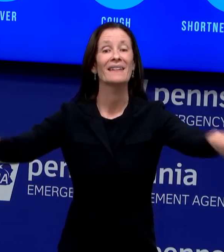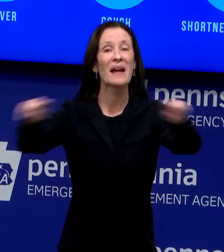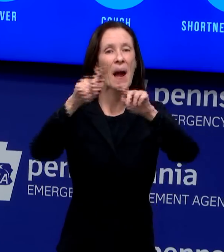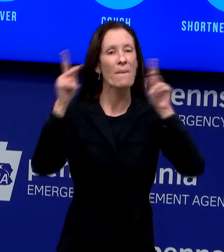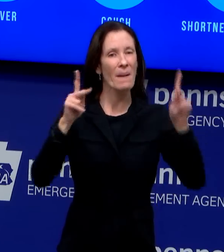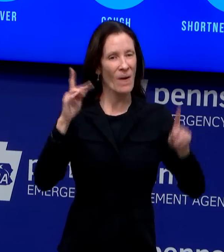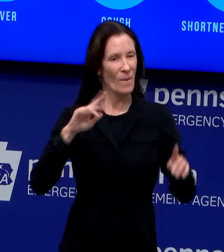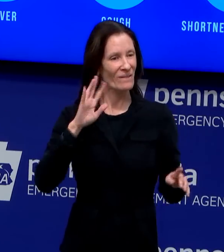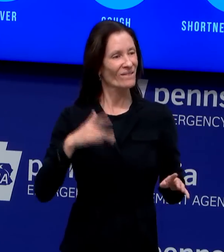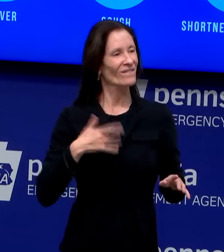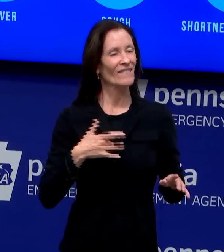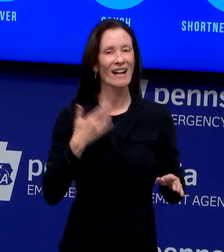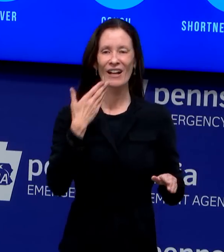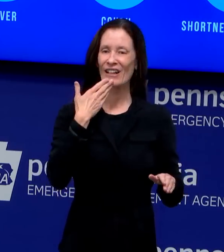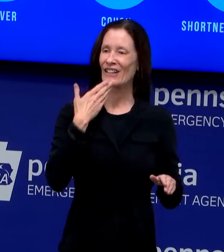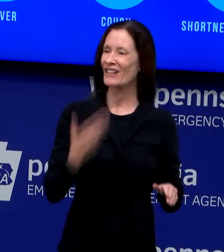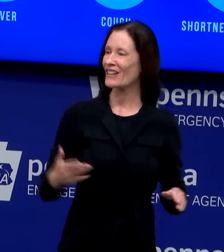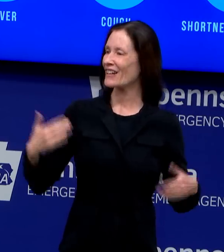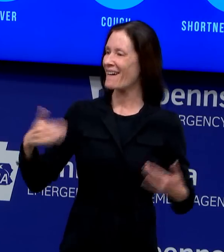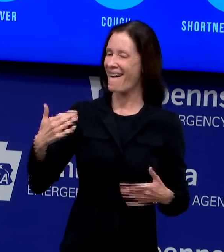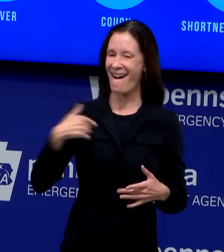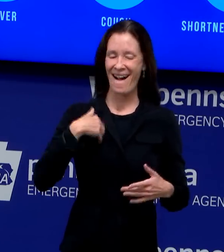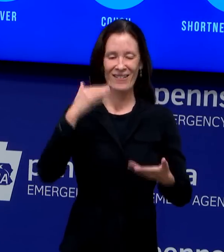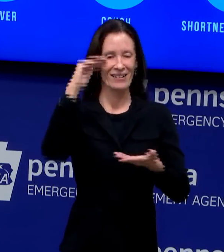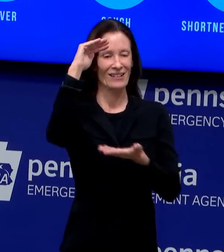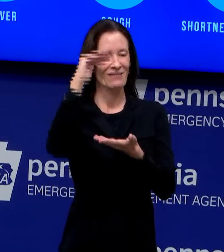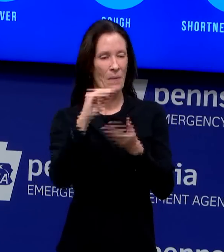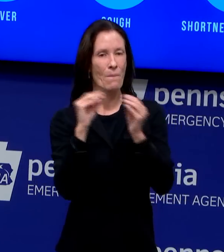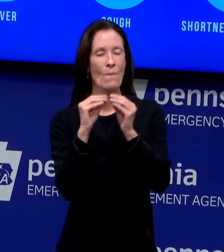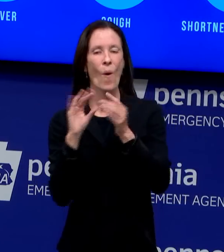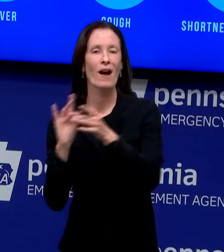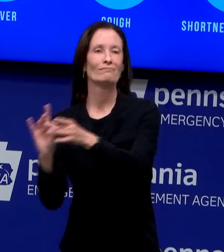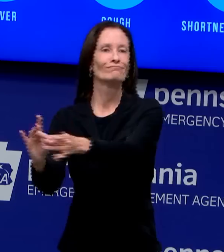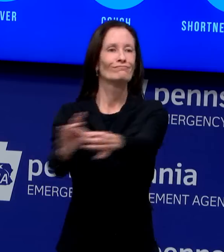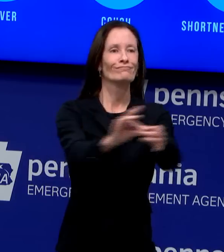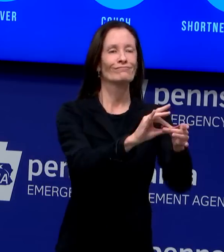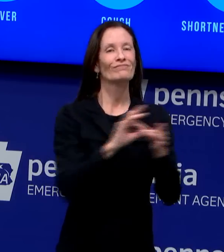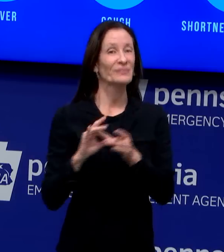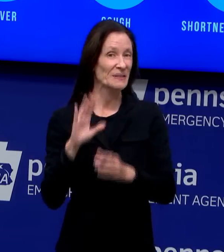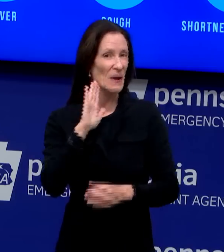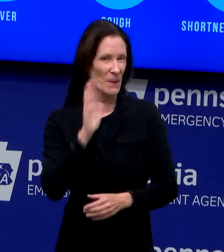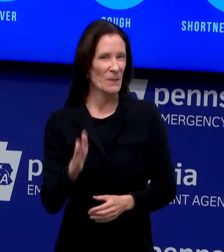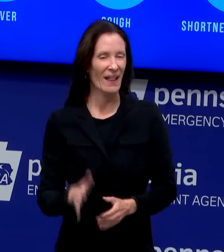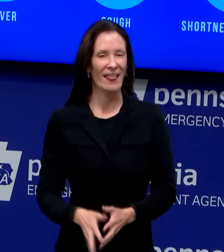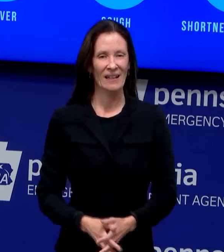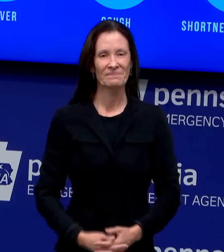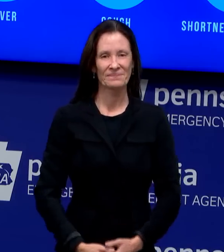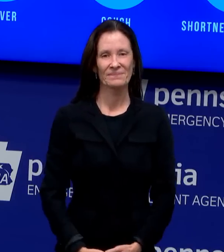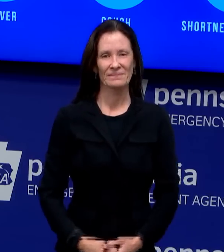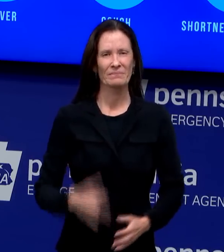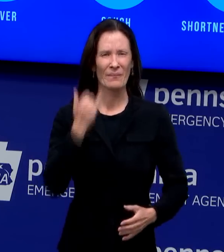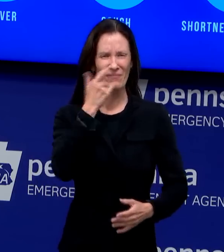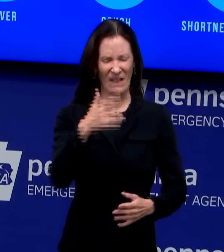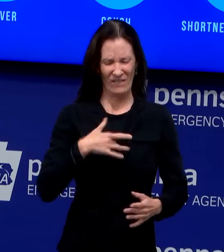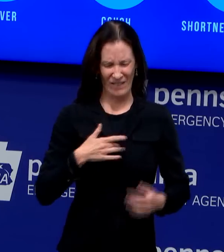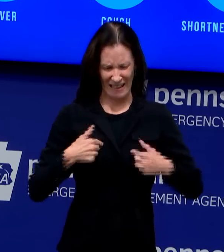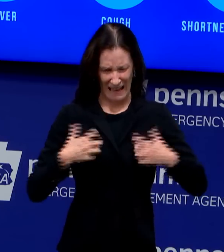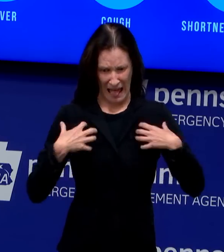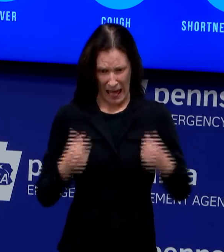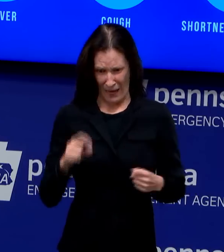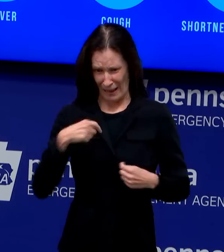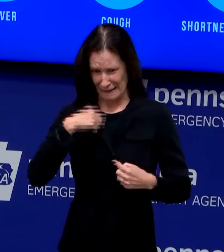together. If you have questions about your health, please contact your healthcare provider. And if you need mental